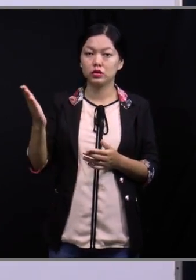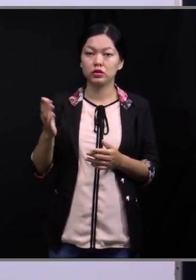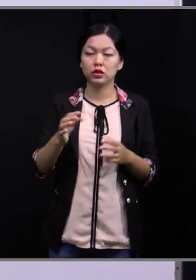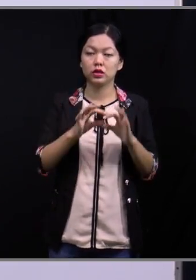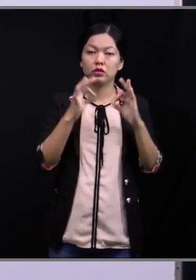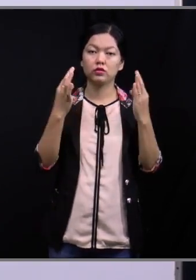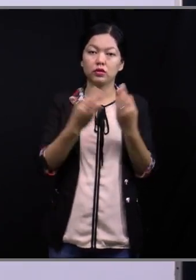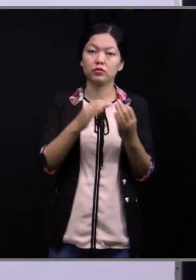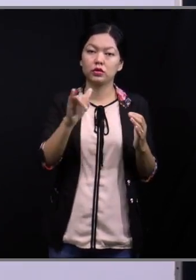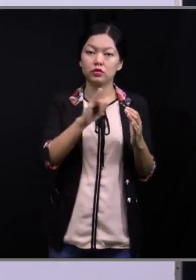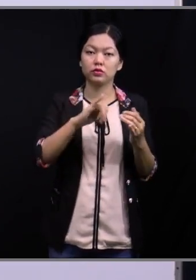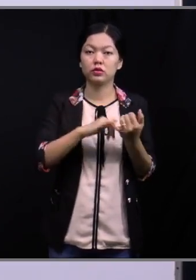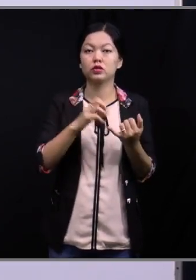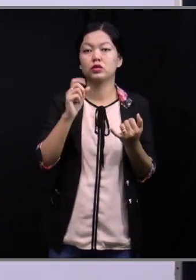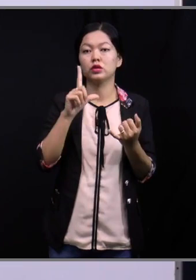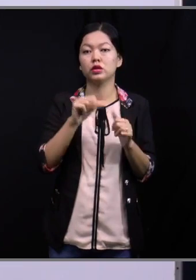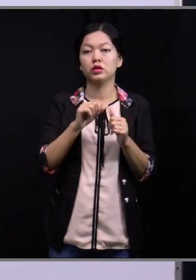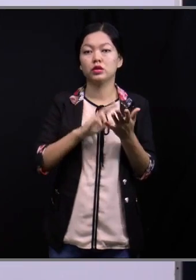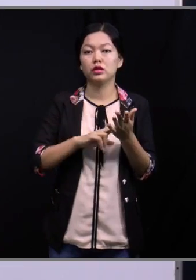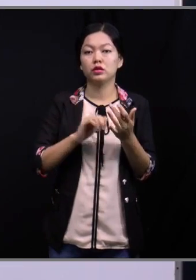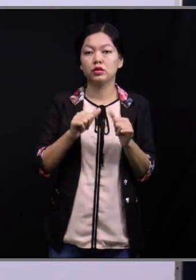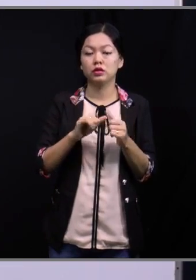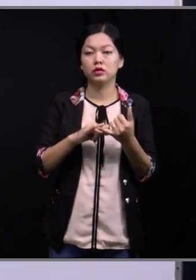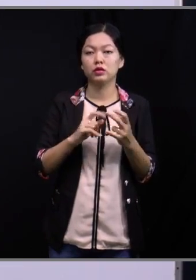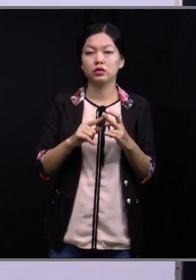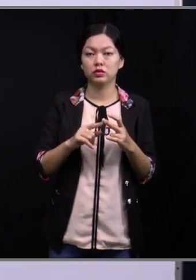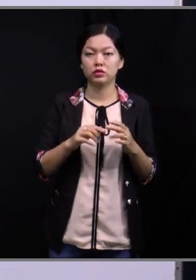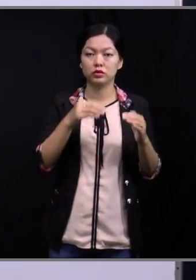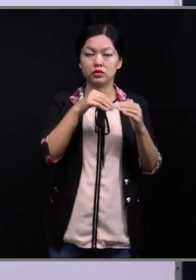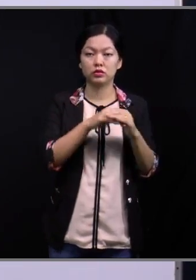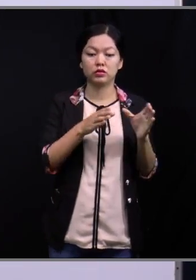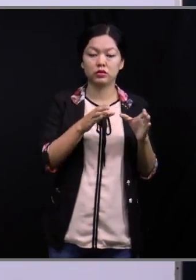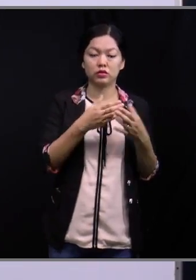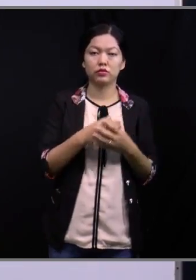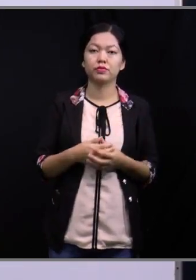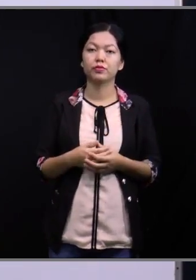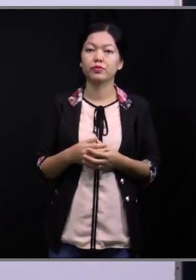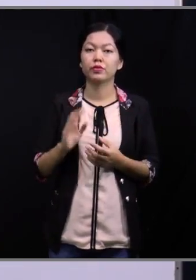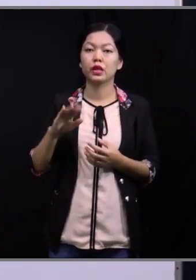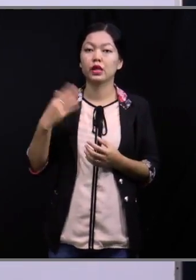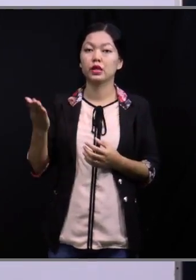same family, Solanaceae. Then, coming with the animal group, this